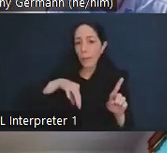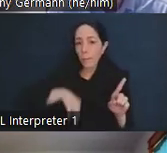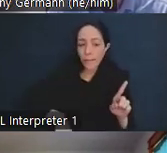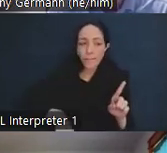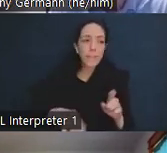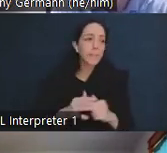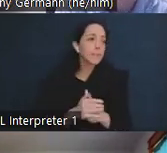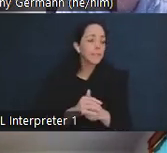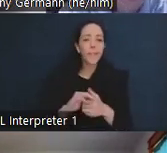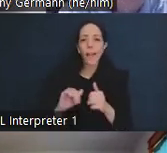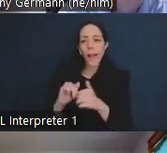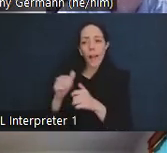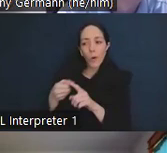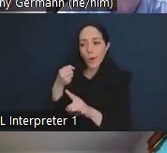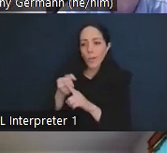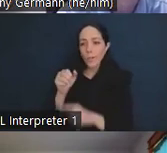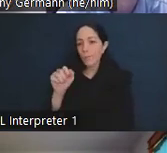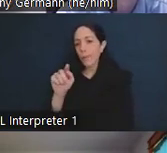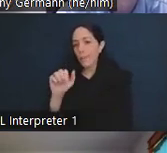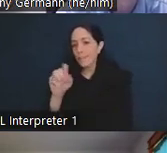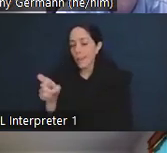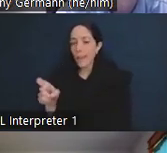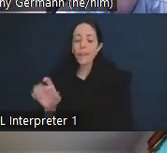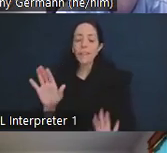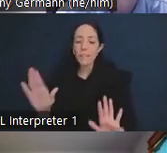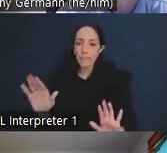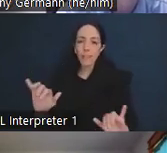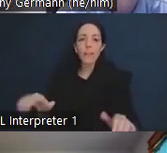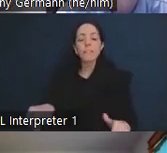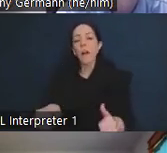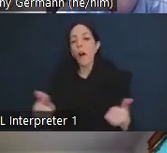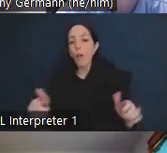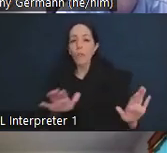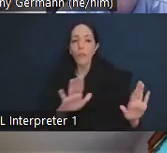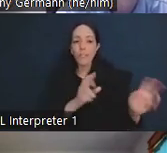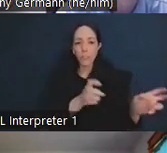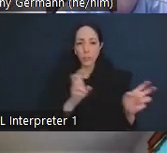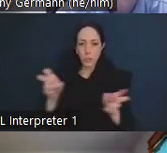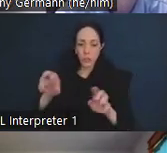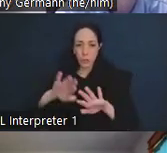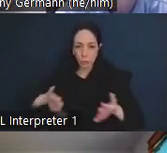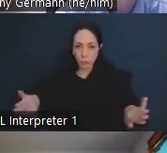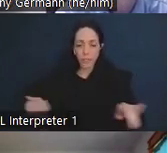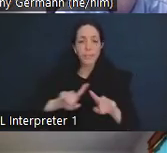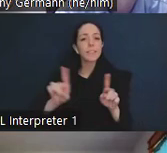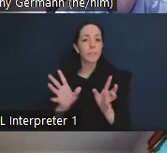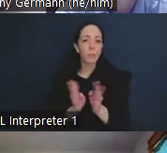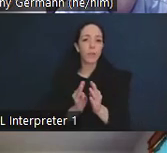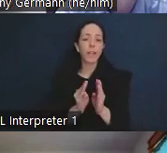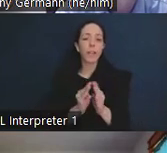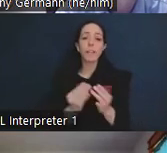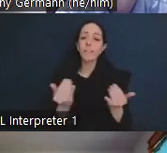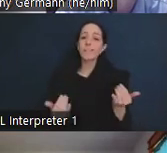about taxation. There are lots of other kind of issues around the compensation, but I really want to stay focused